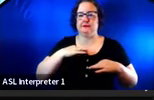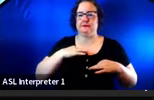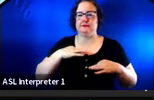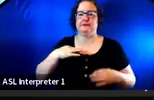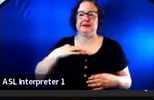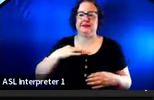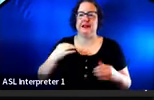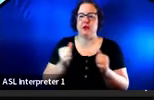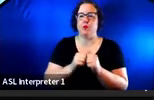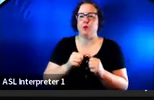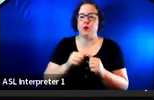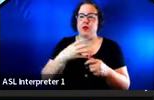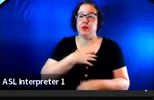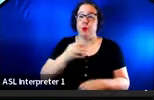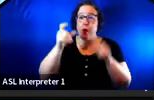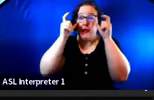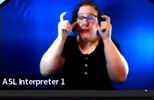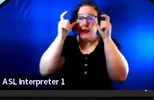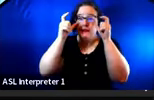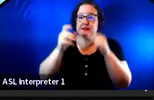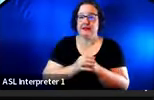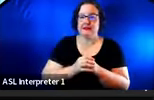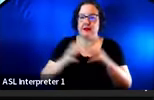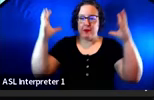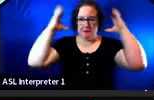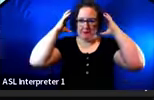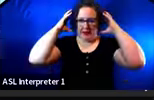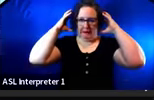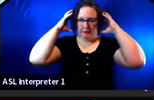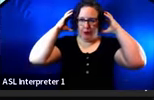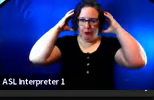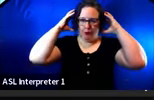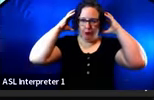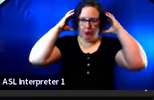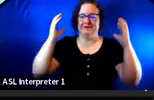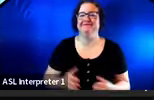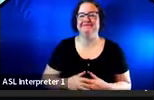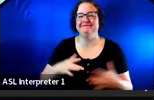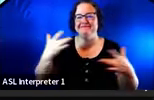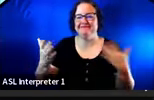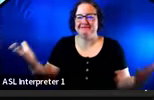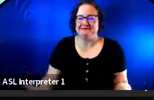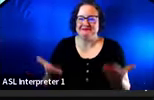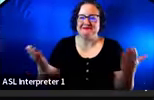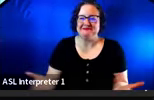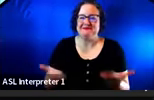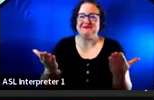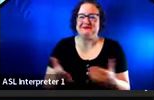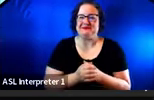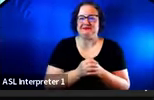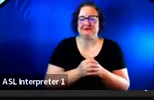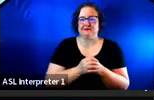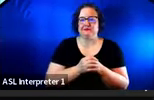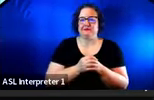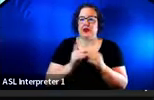top on with white glasses and my big headphones that go around my ears. So I'm really excited to be here. And we do